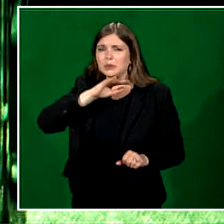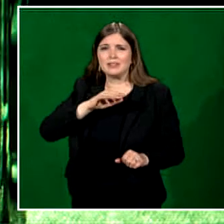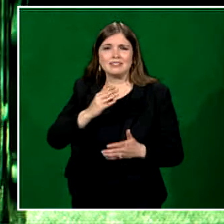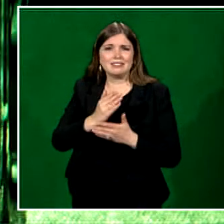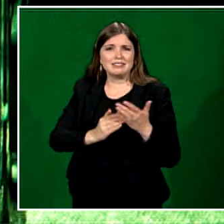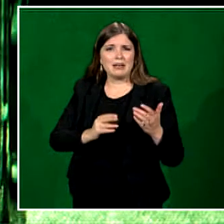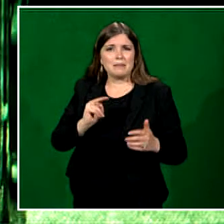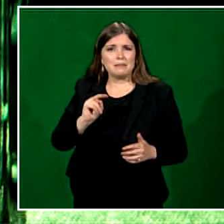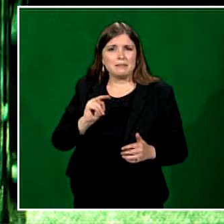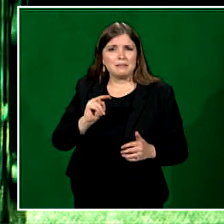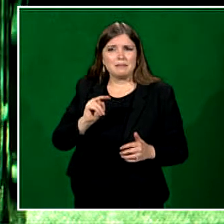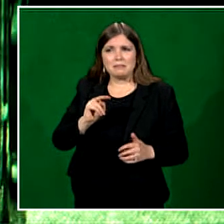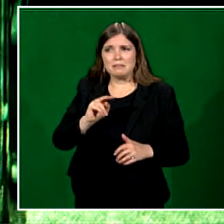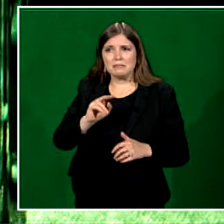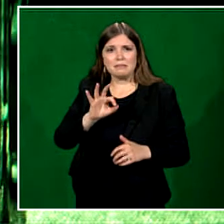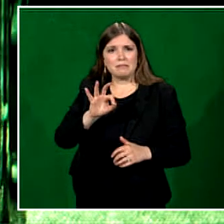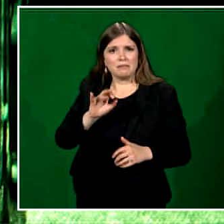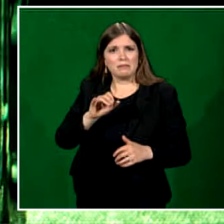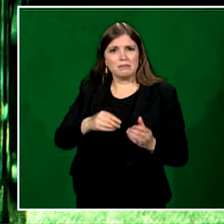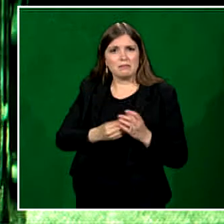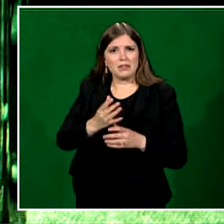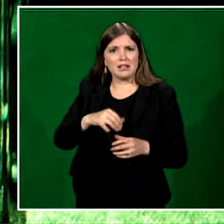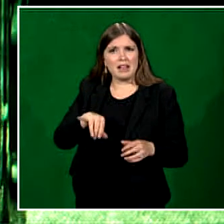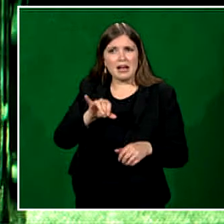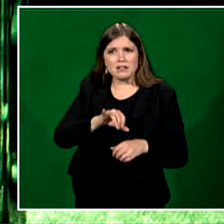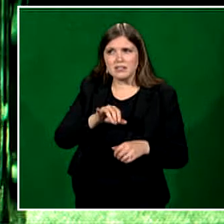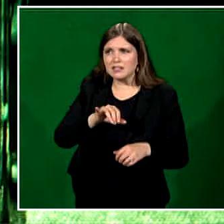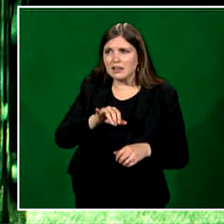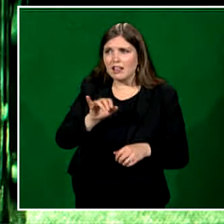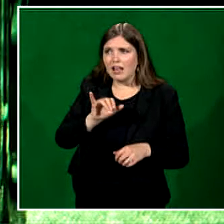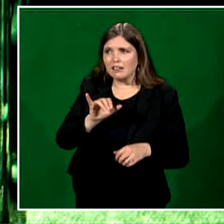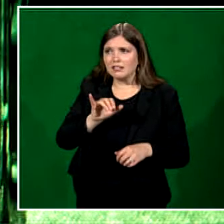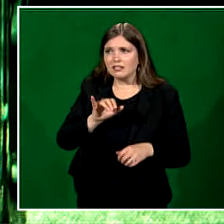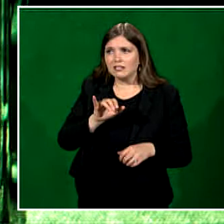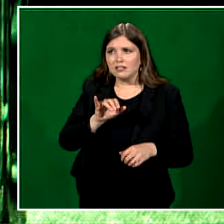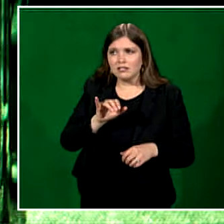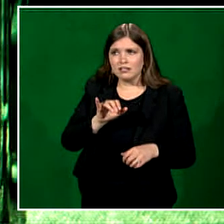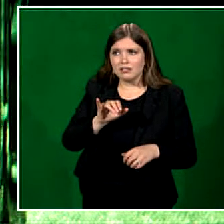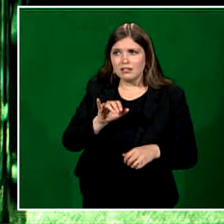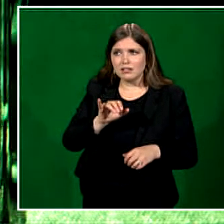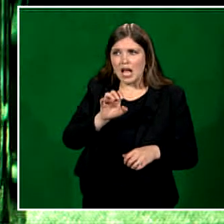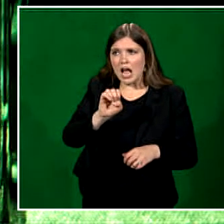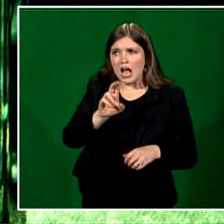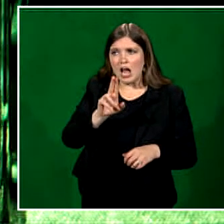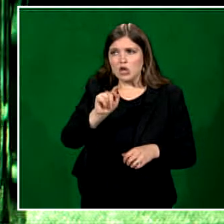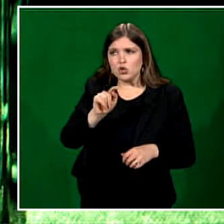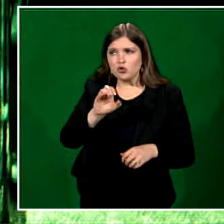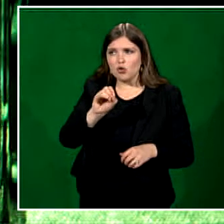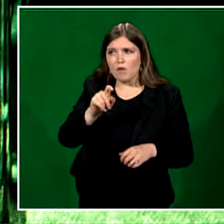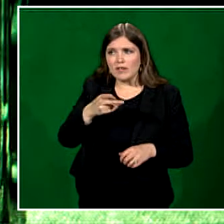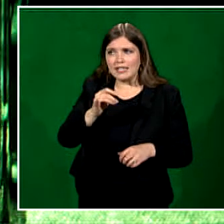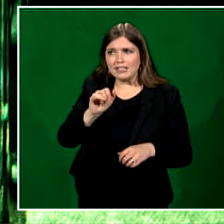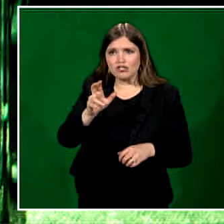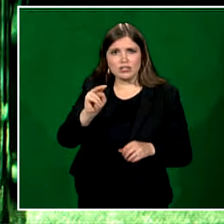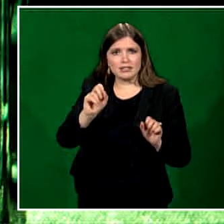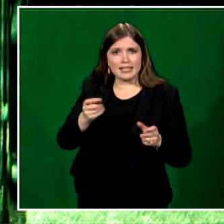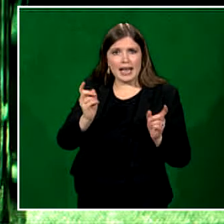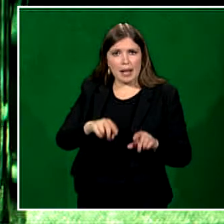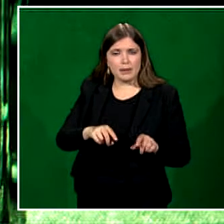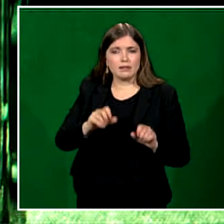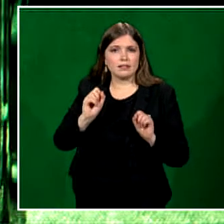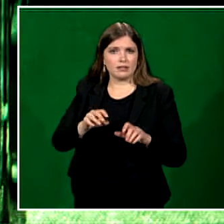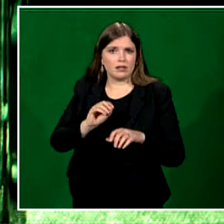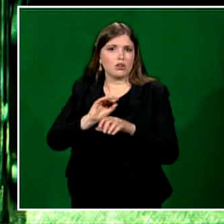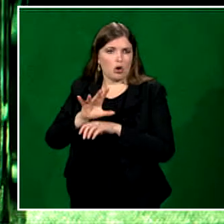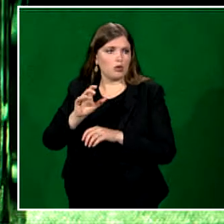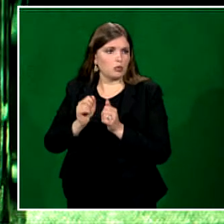fertilizers, example like urea, release nitrous oxide into the atmosphere, causing to global warming.